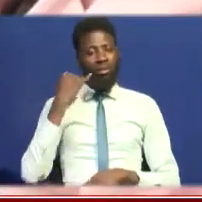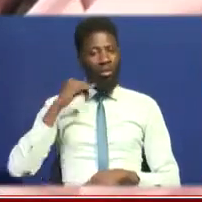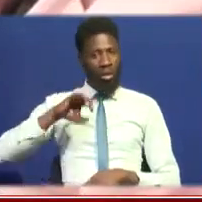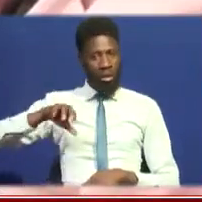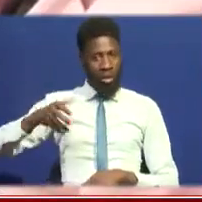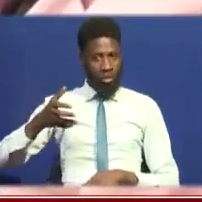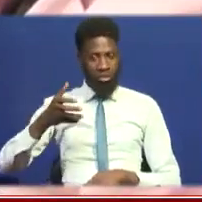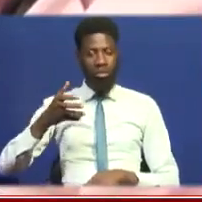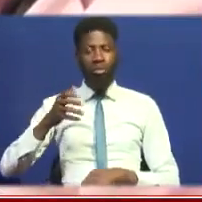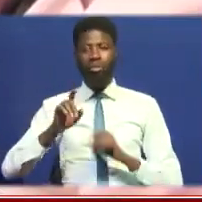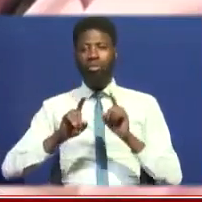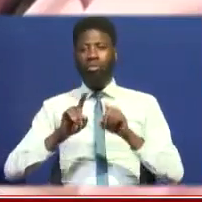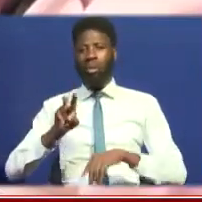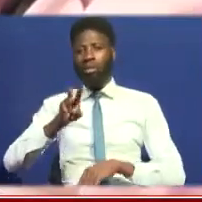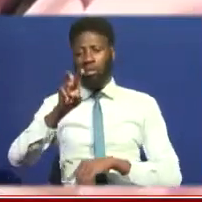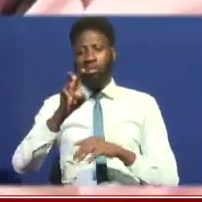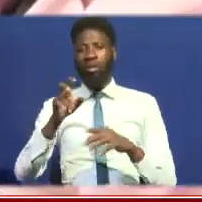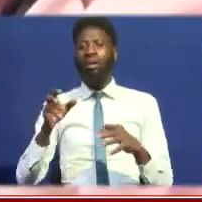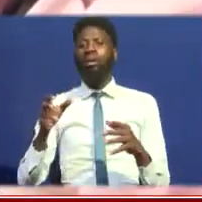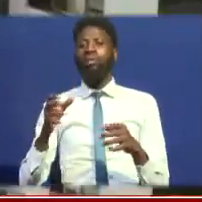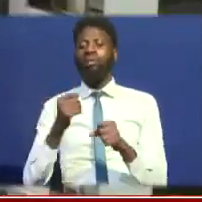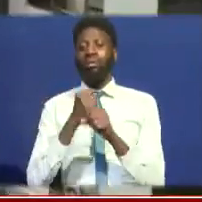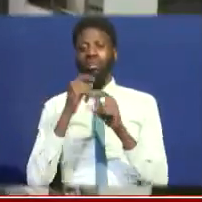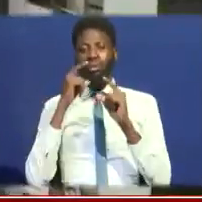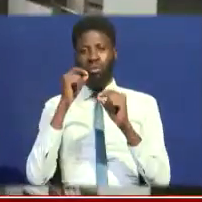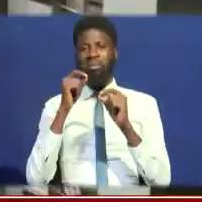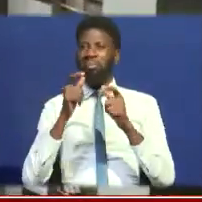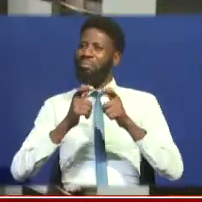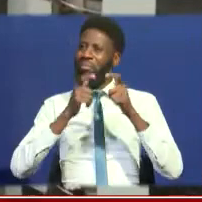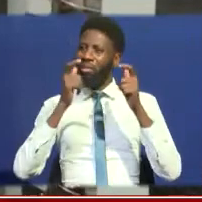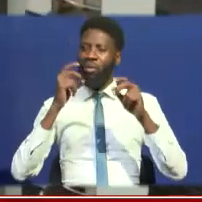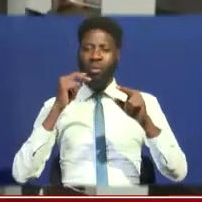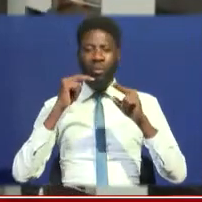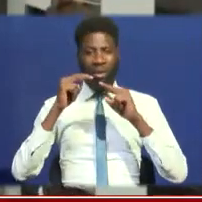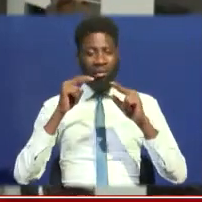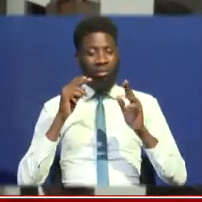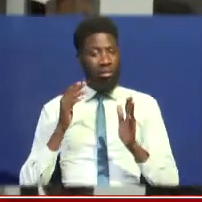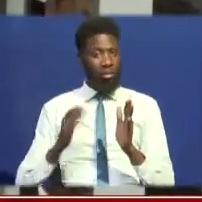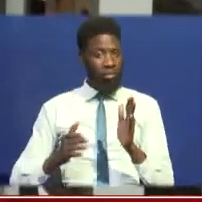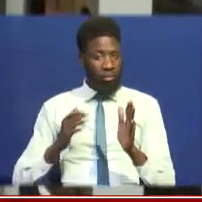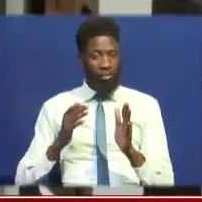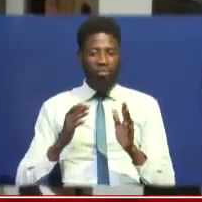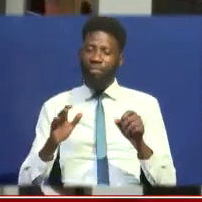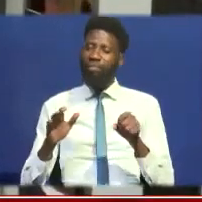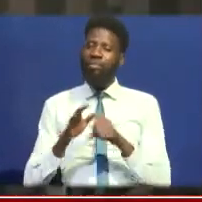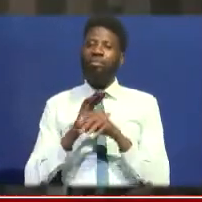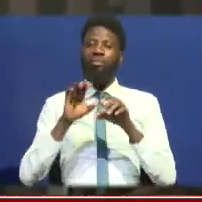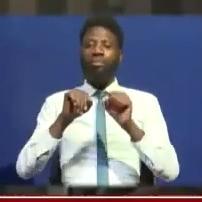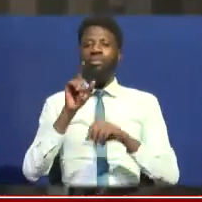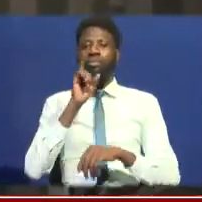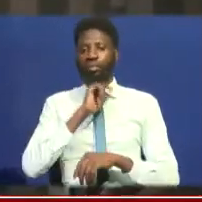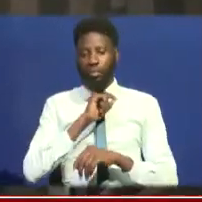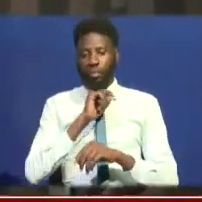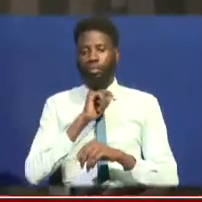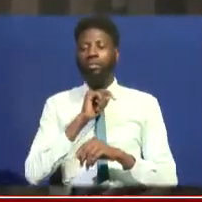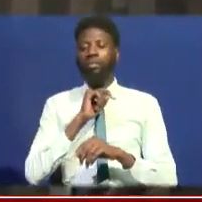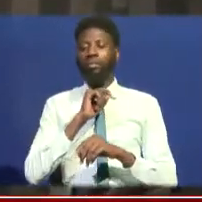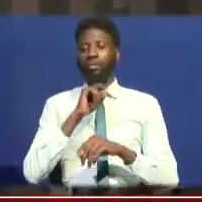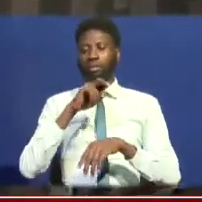Association, all major hotels in the Lakeside County are fully booked during the event that kicks off on 28th of